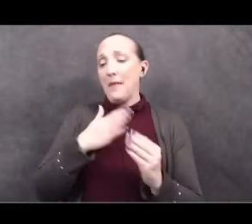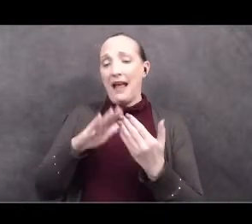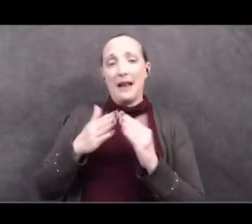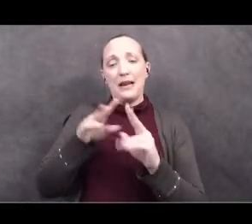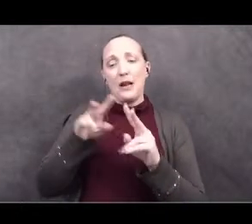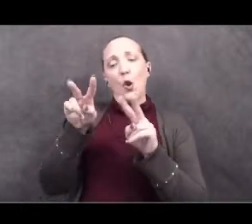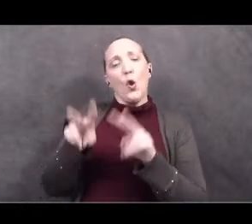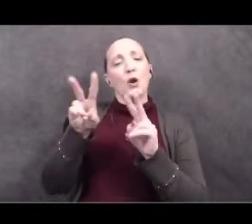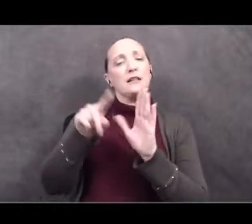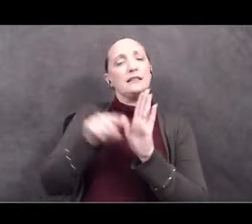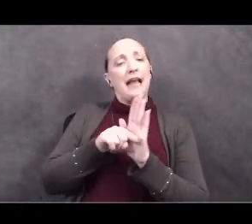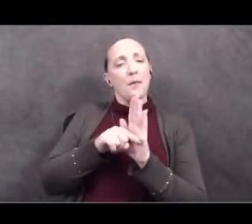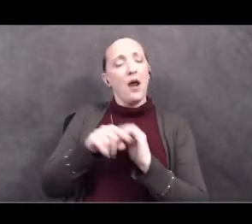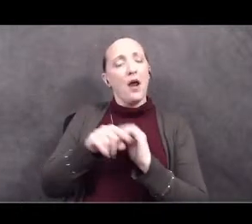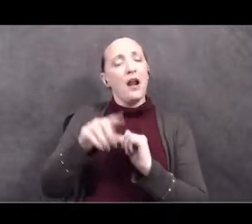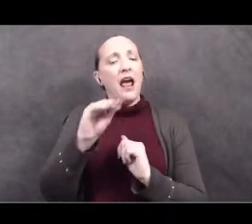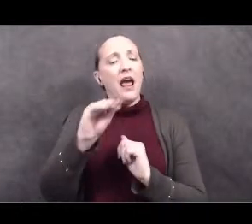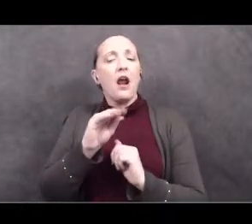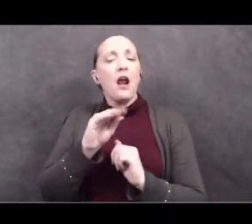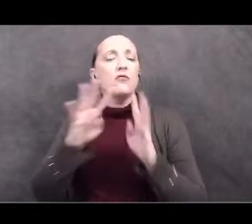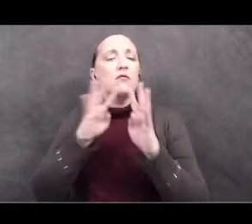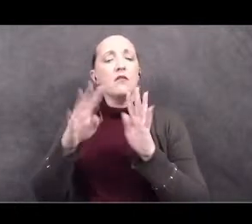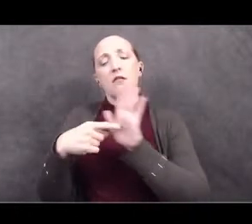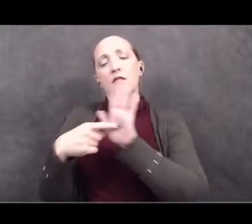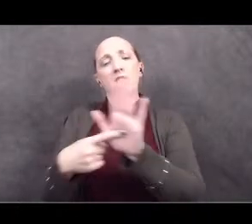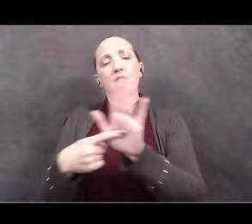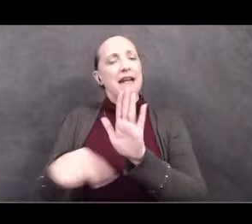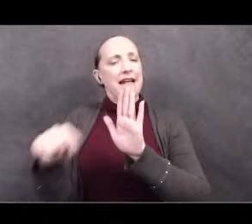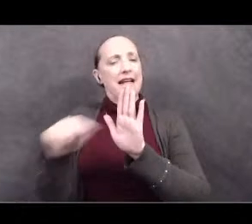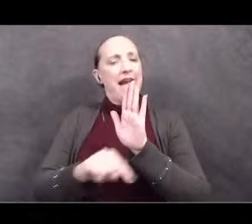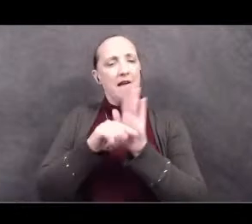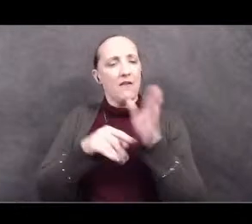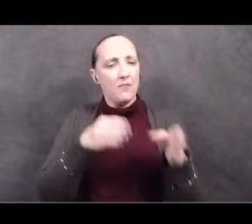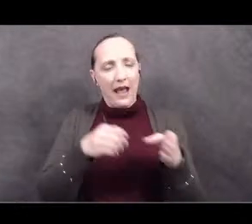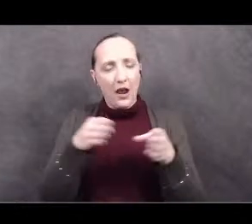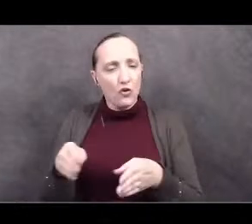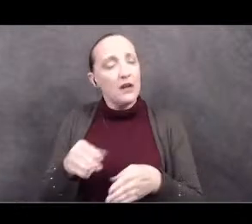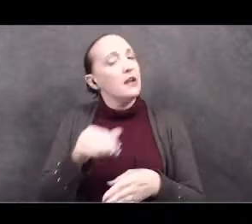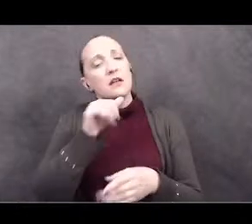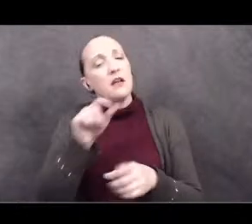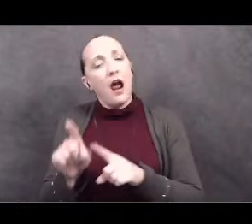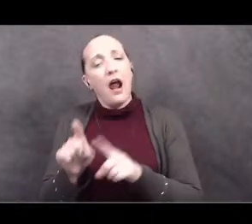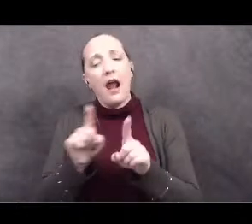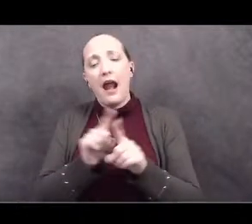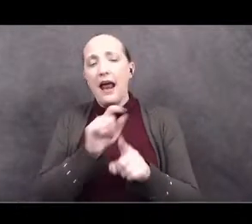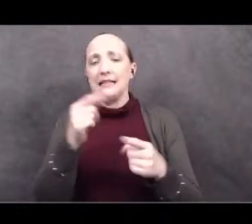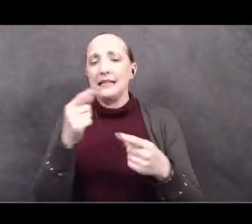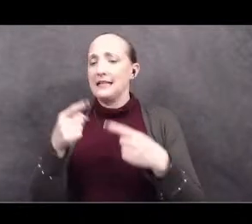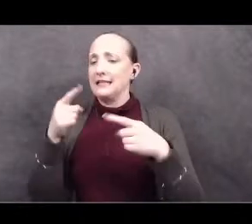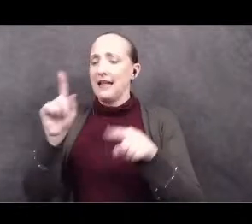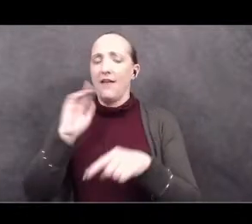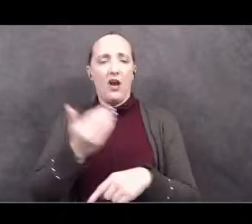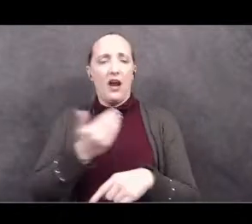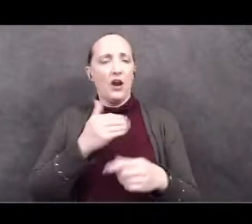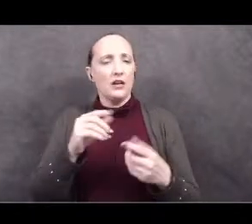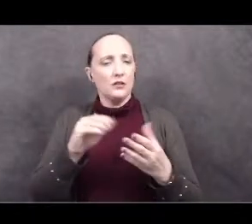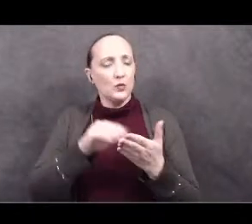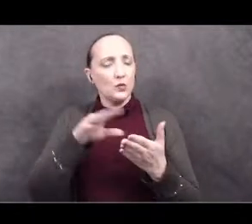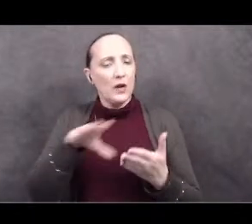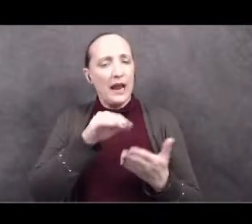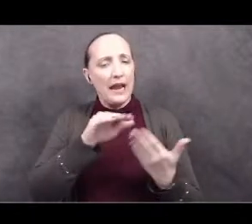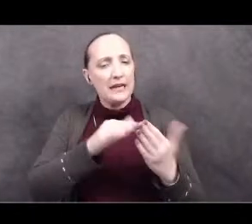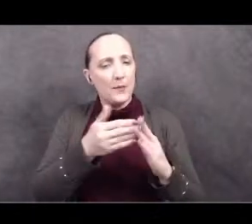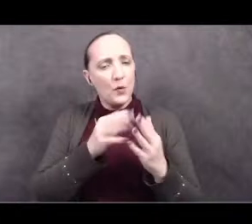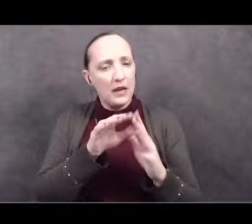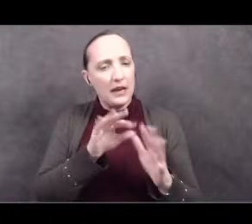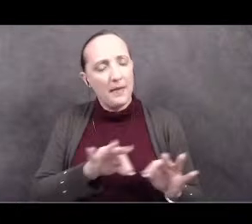upon portrayed and talked about in a negative manner where it does not seem as if the success of our students and Community matters going back to